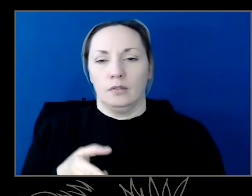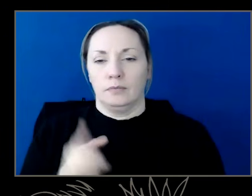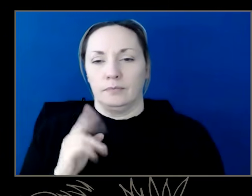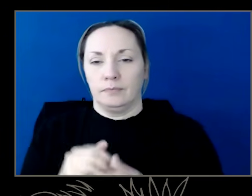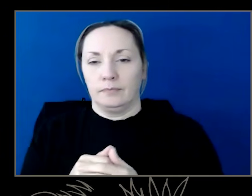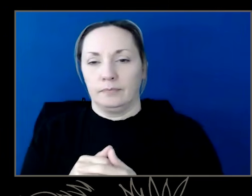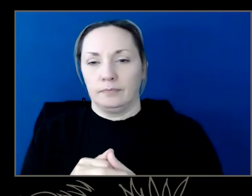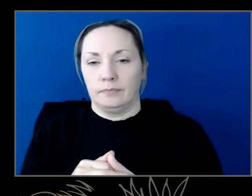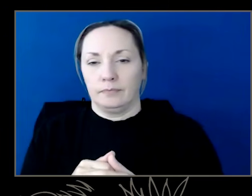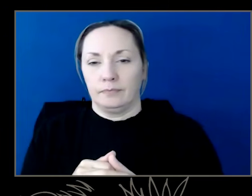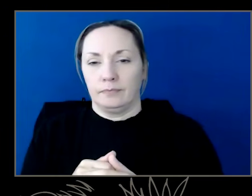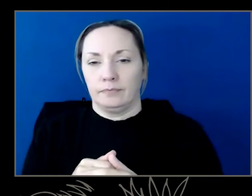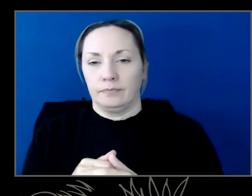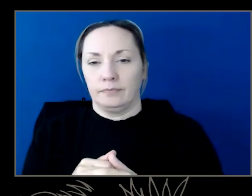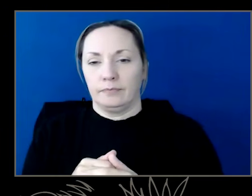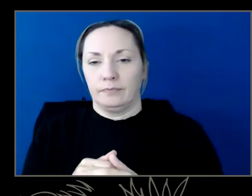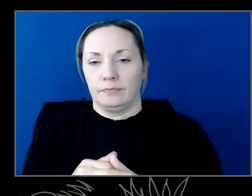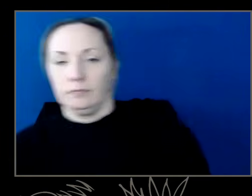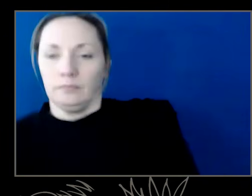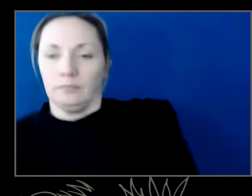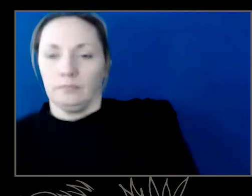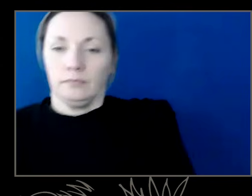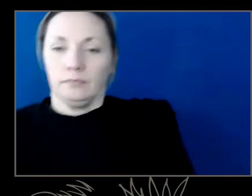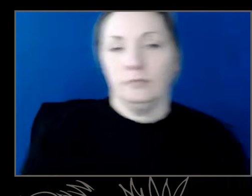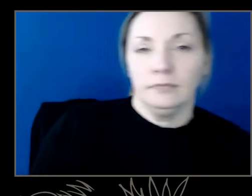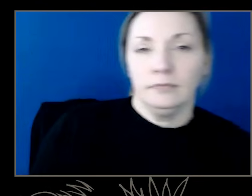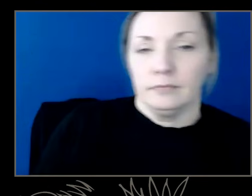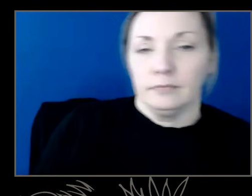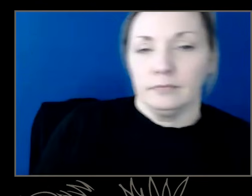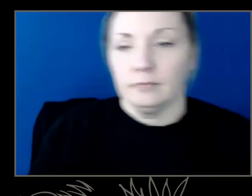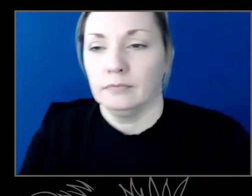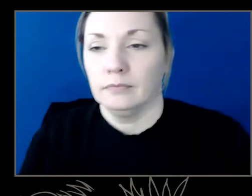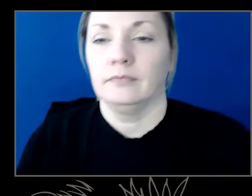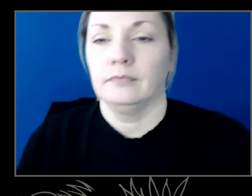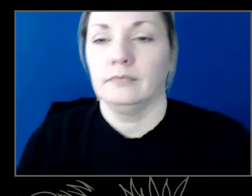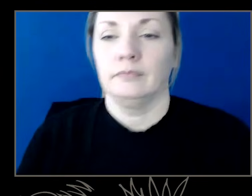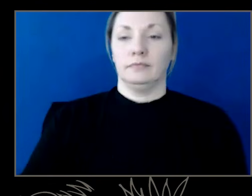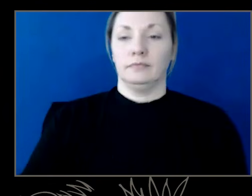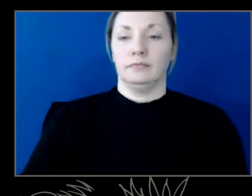to build this and see how this goes.